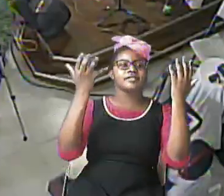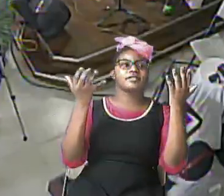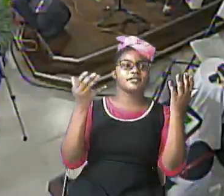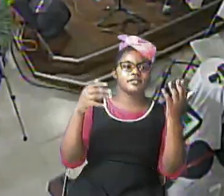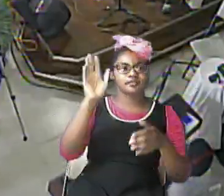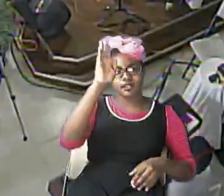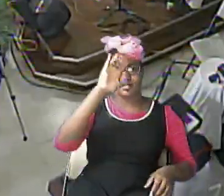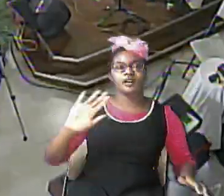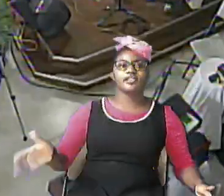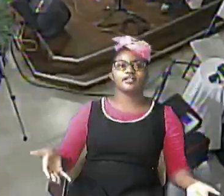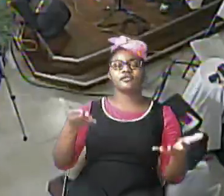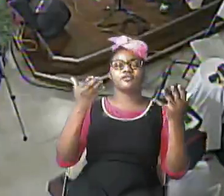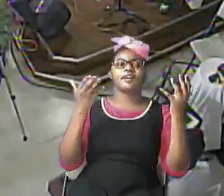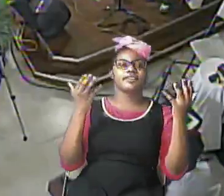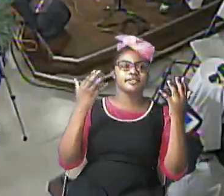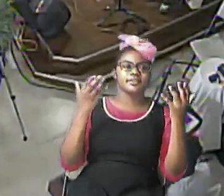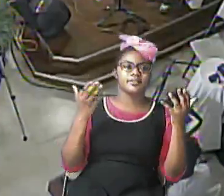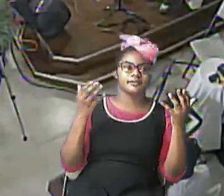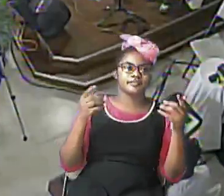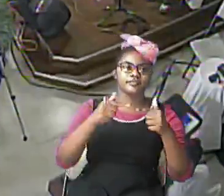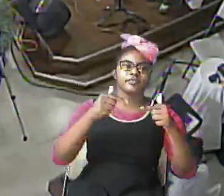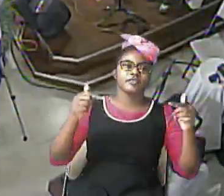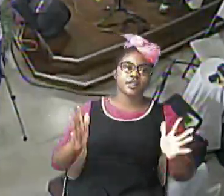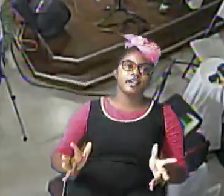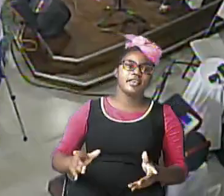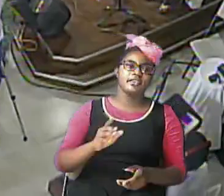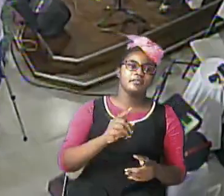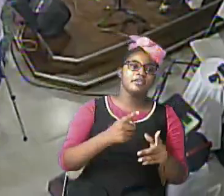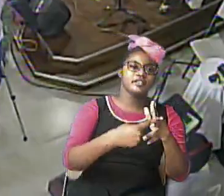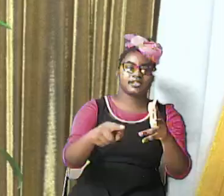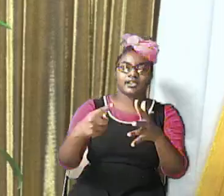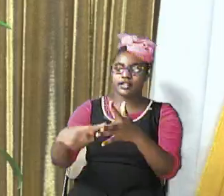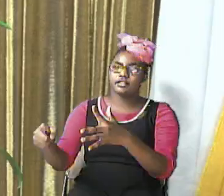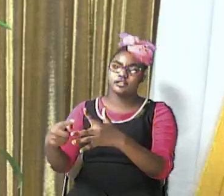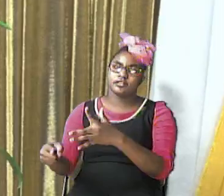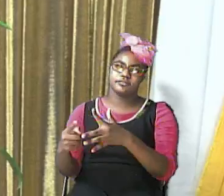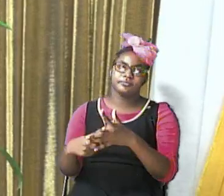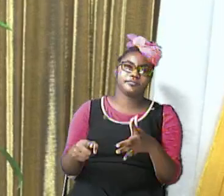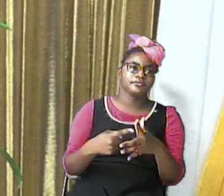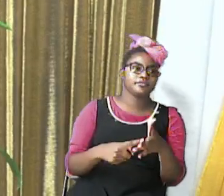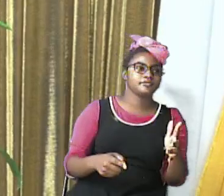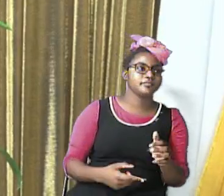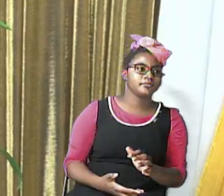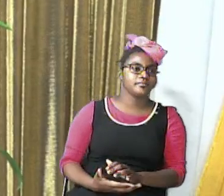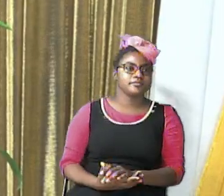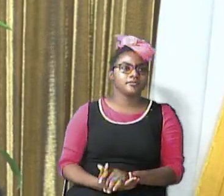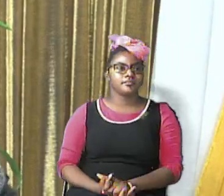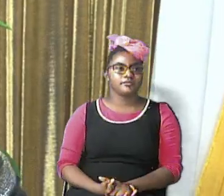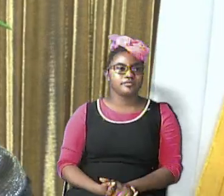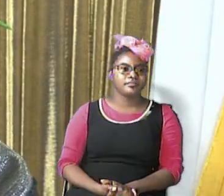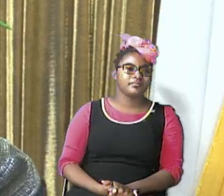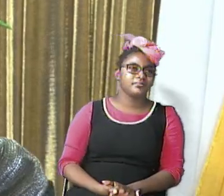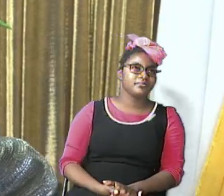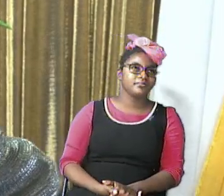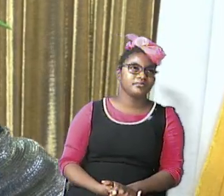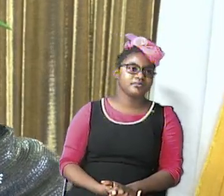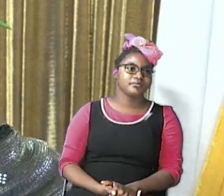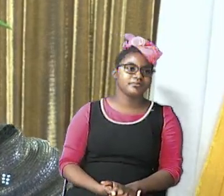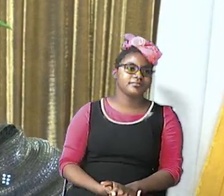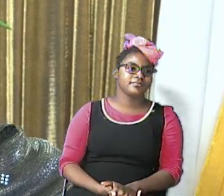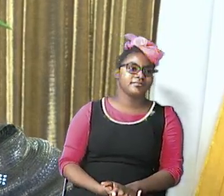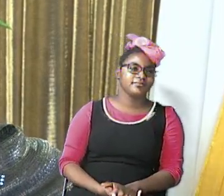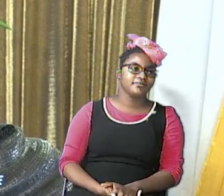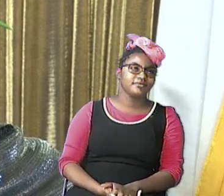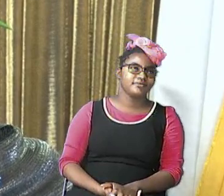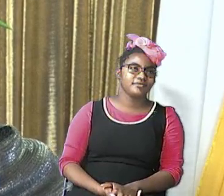God arise and His enemies be scattered. My God. I wonder. I know we're singing up long time.